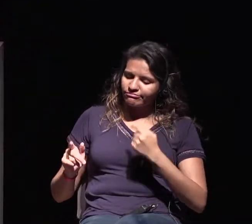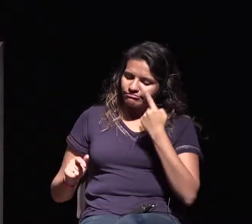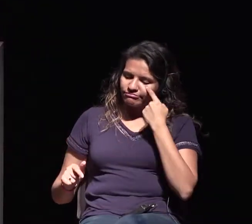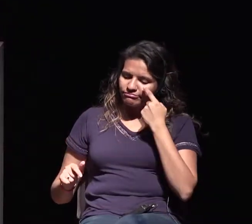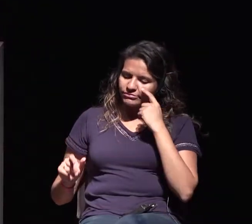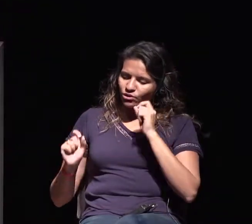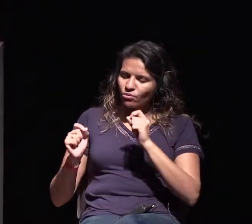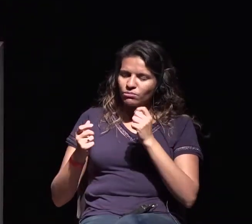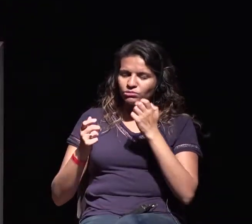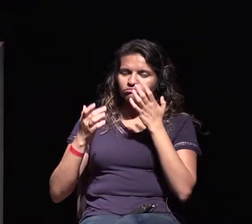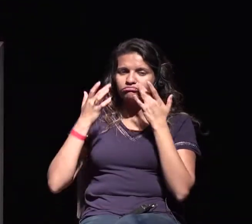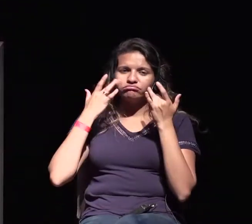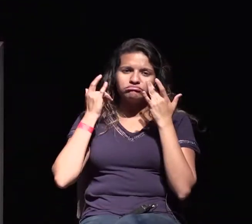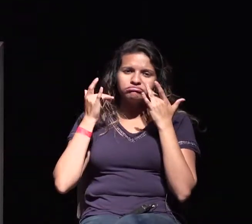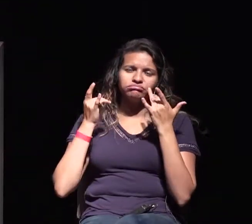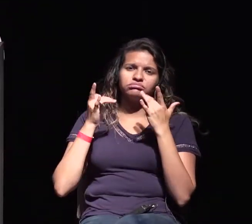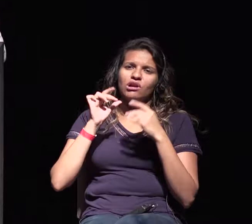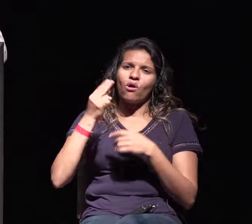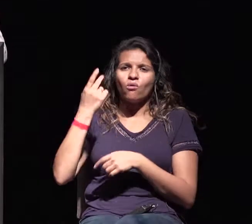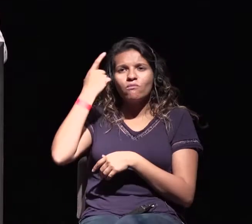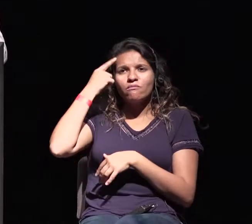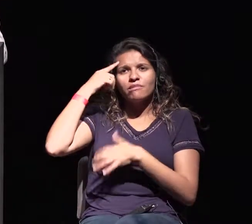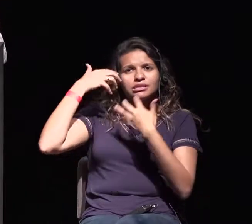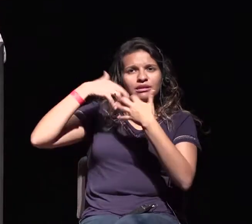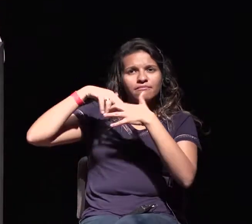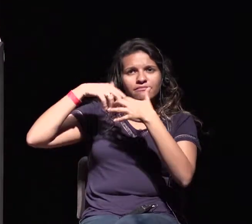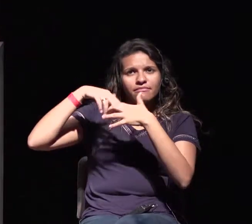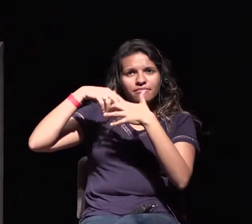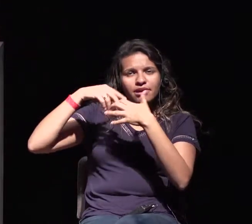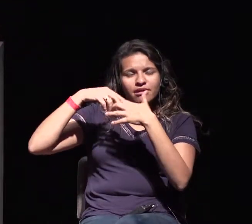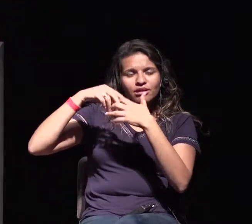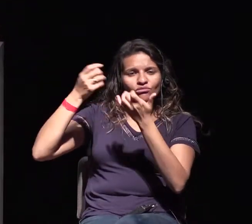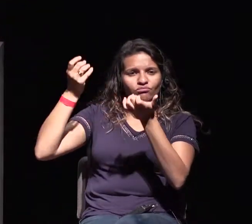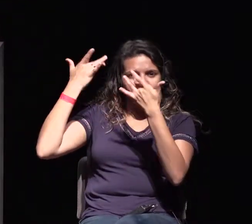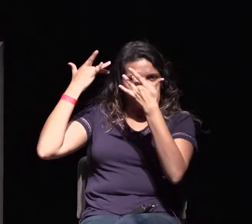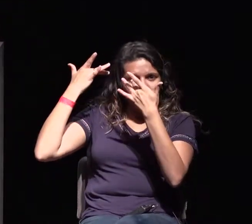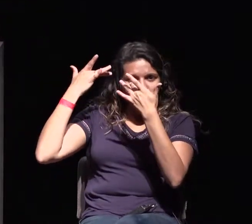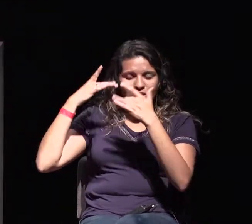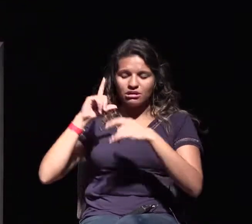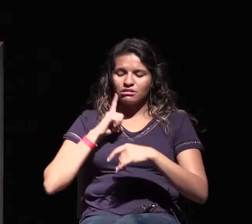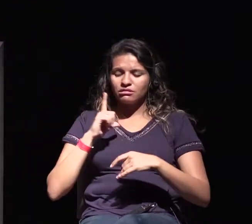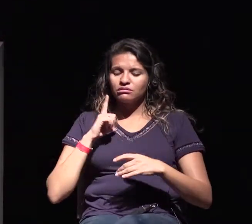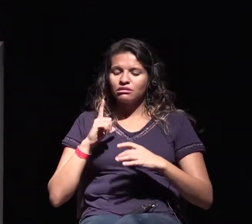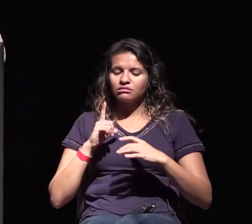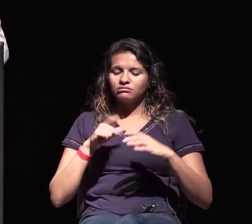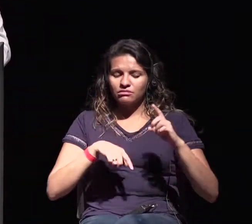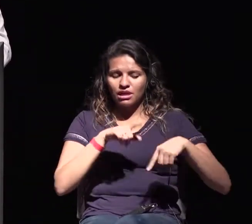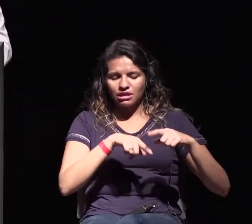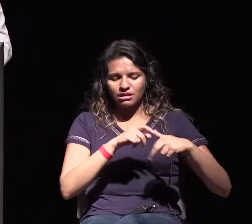materiality. The exhibition is thus revealed as a sensitive architecture of